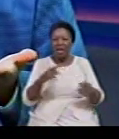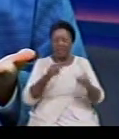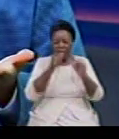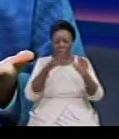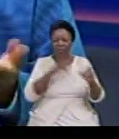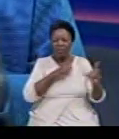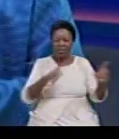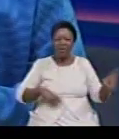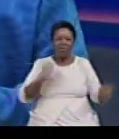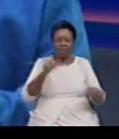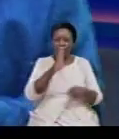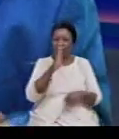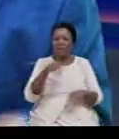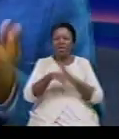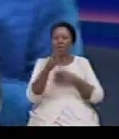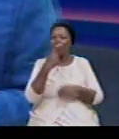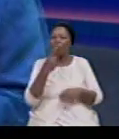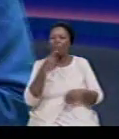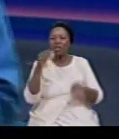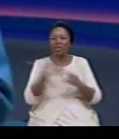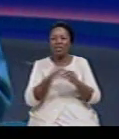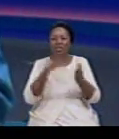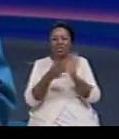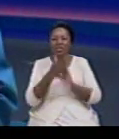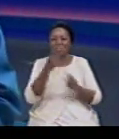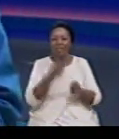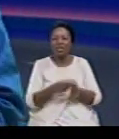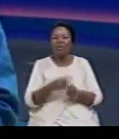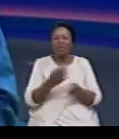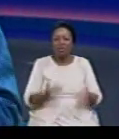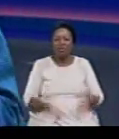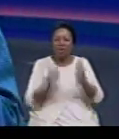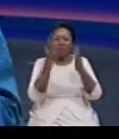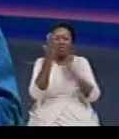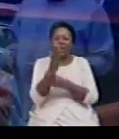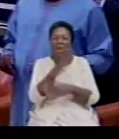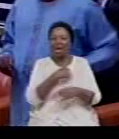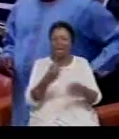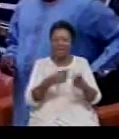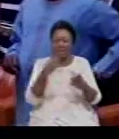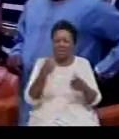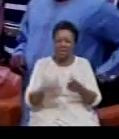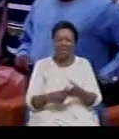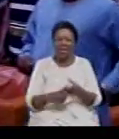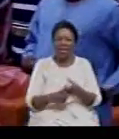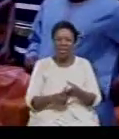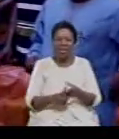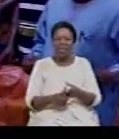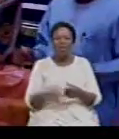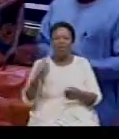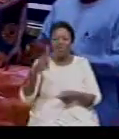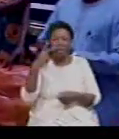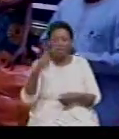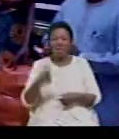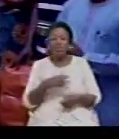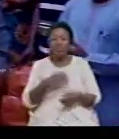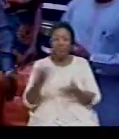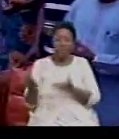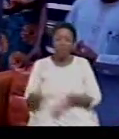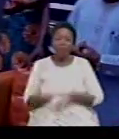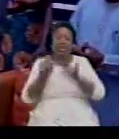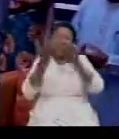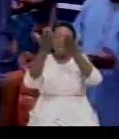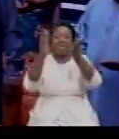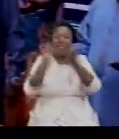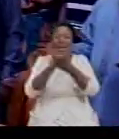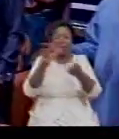be in your mouth in Jesus. Let's rise up. Let's rise up. And then present that problem to the Lord, and in